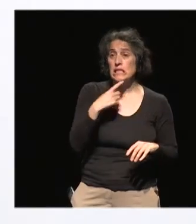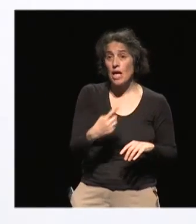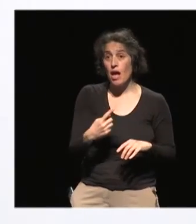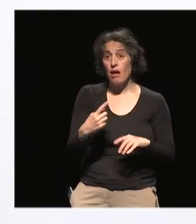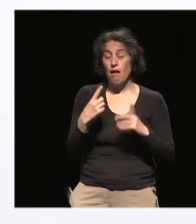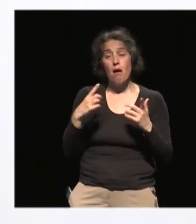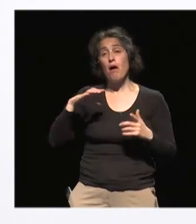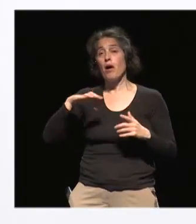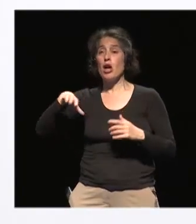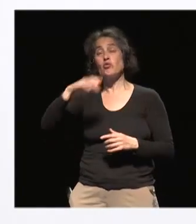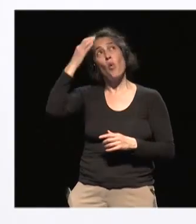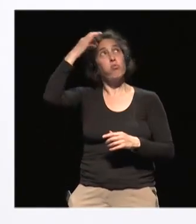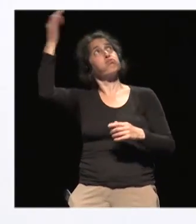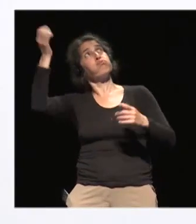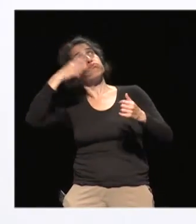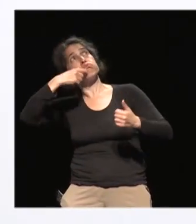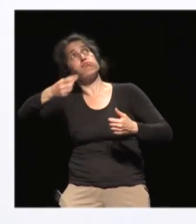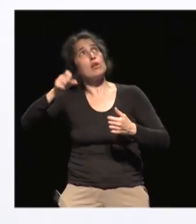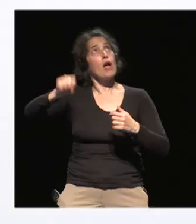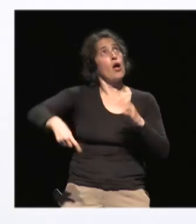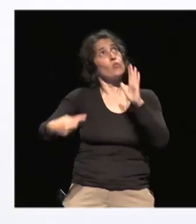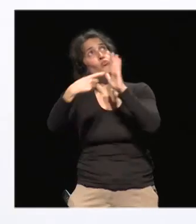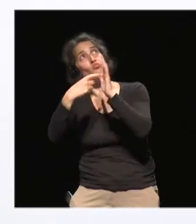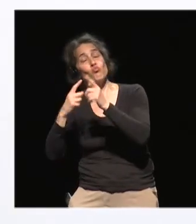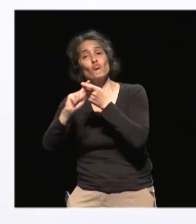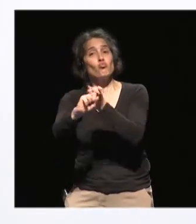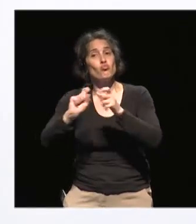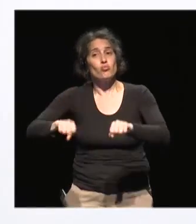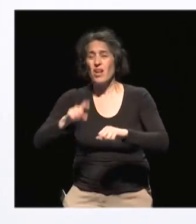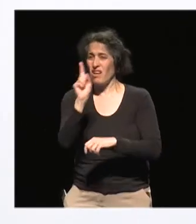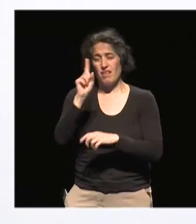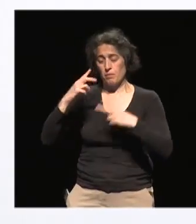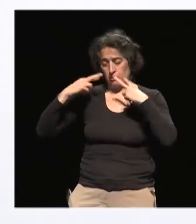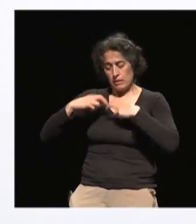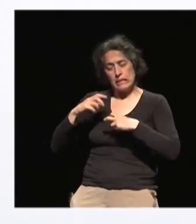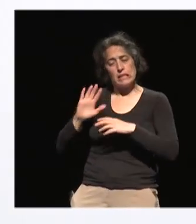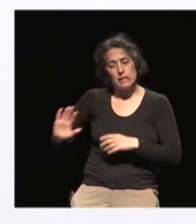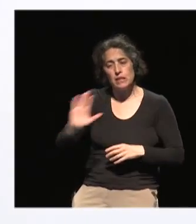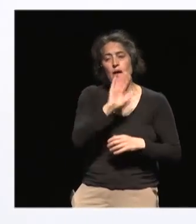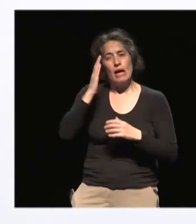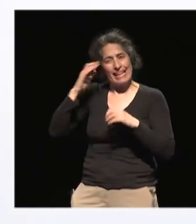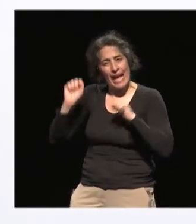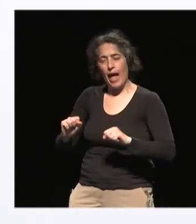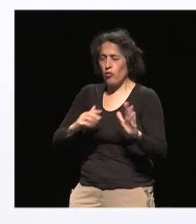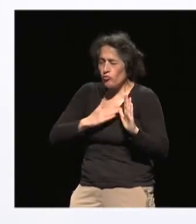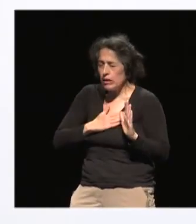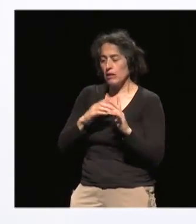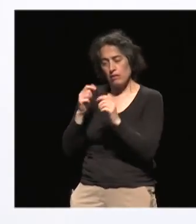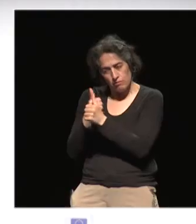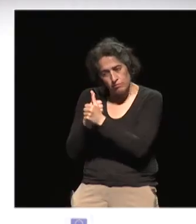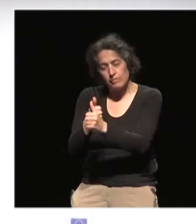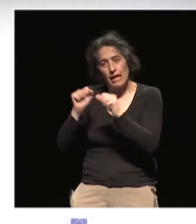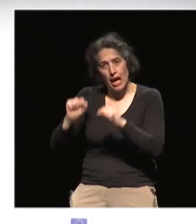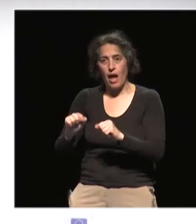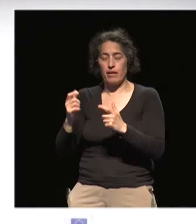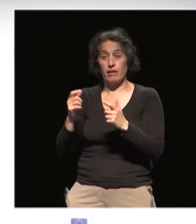more far-reaching long-term mechanism as well, to ensure that the contributions that are taken or committed to are